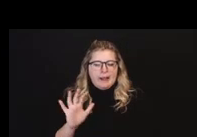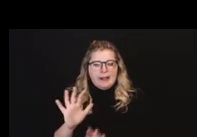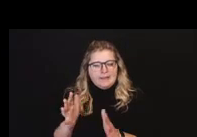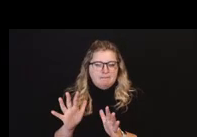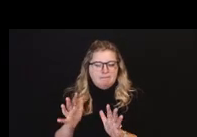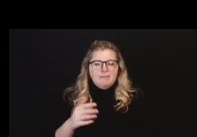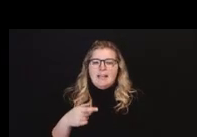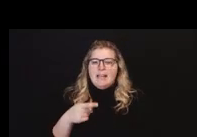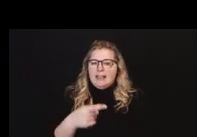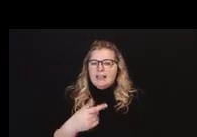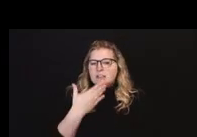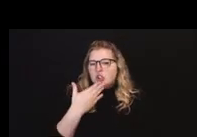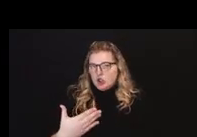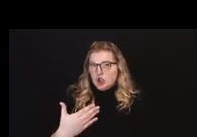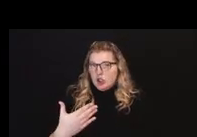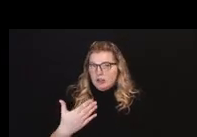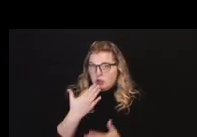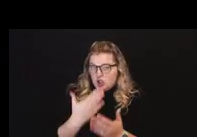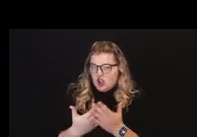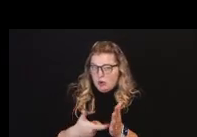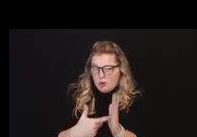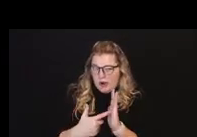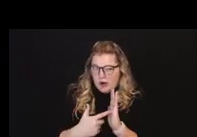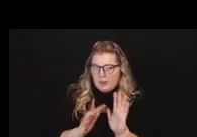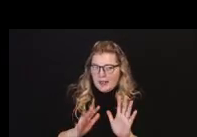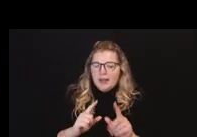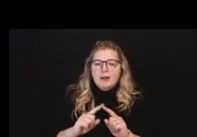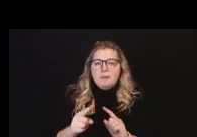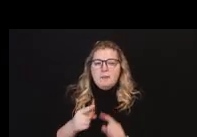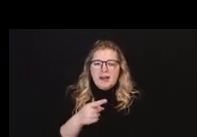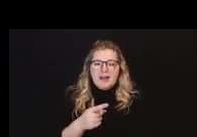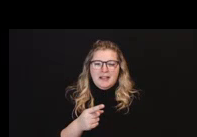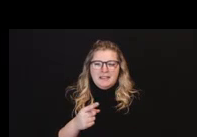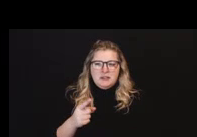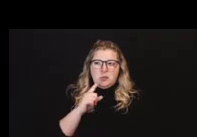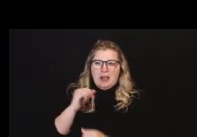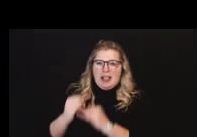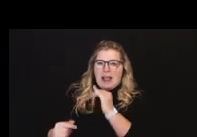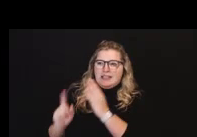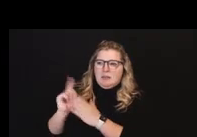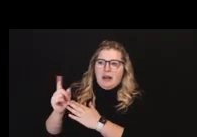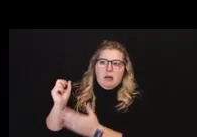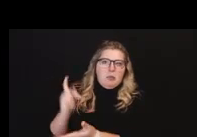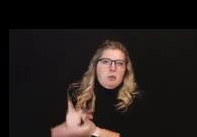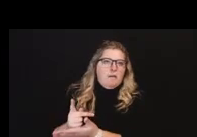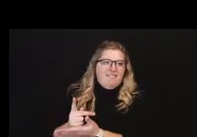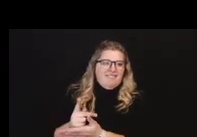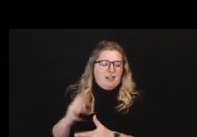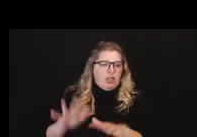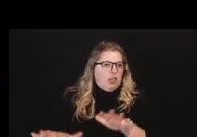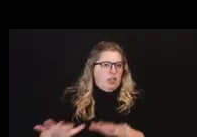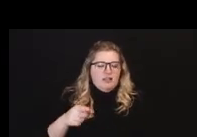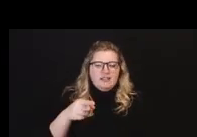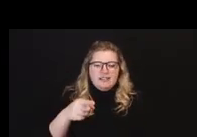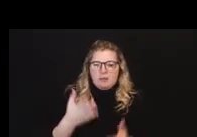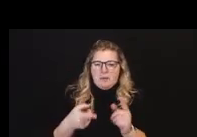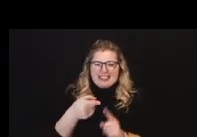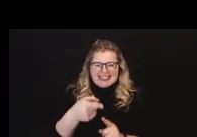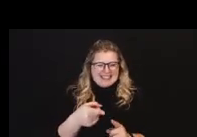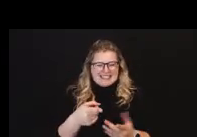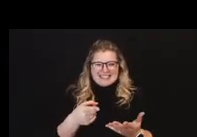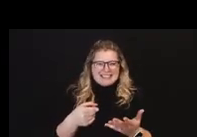I think this is a good requirement, but it was kind of pushed through at the last minute and is maybe not as useful as some